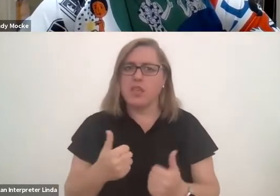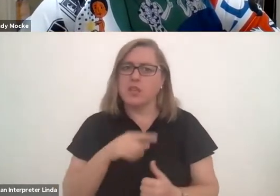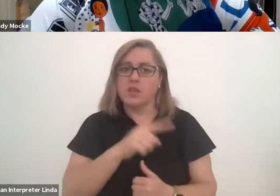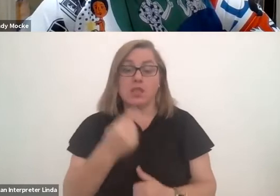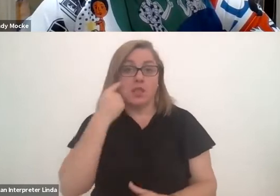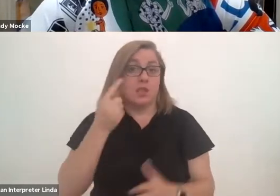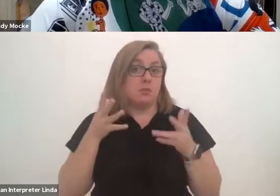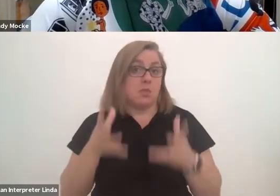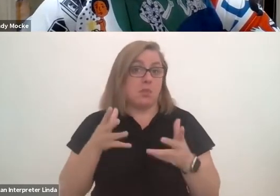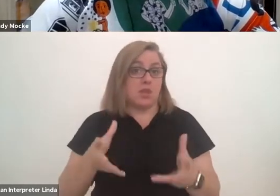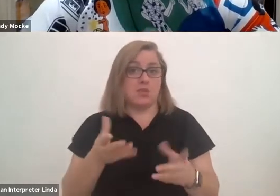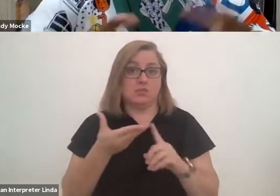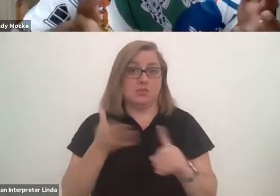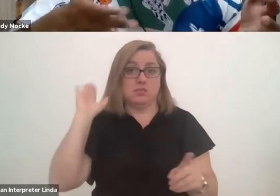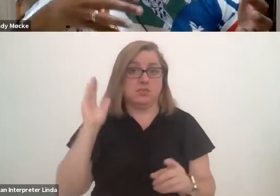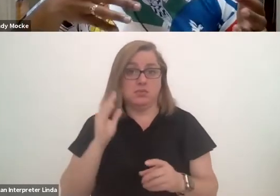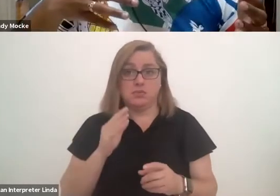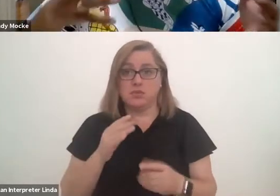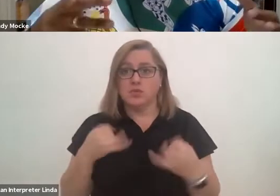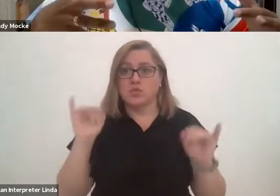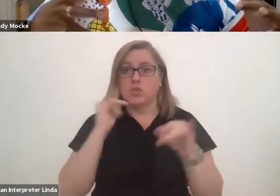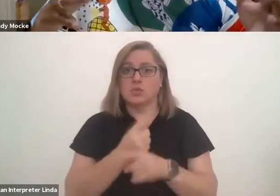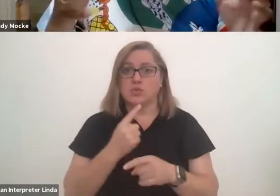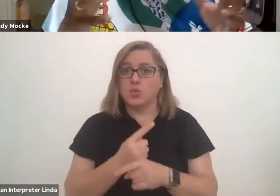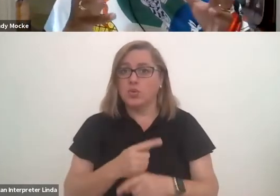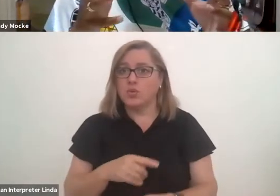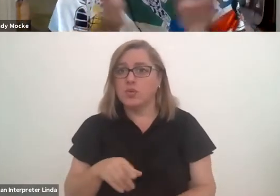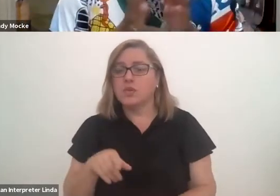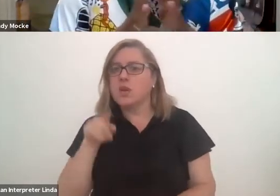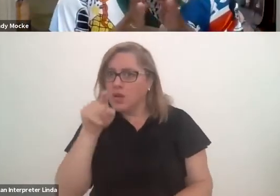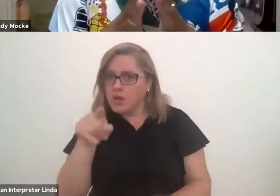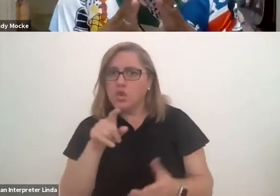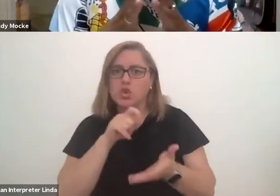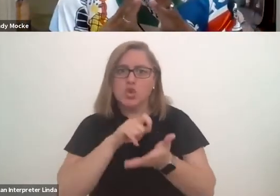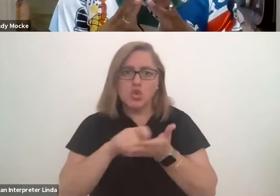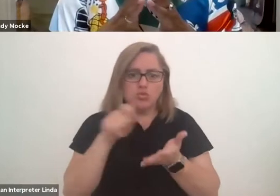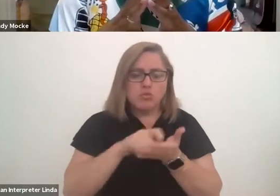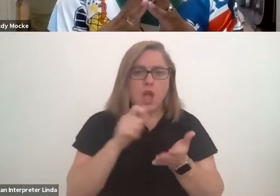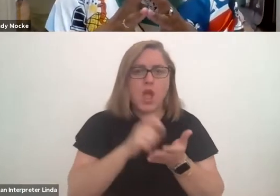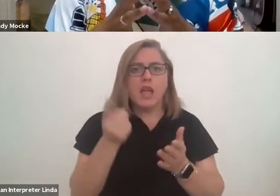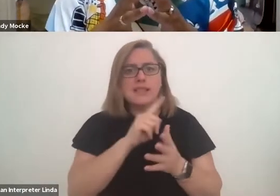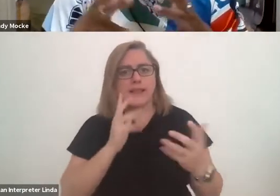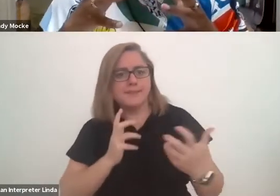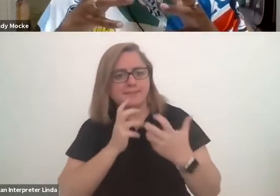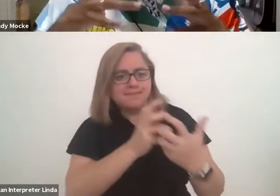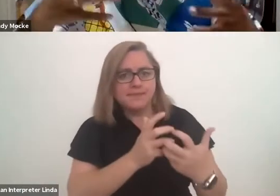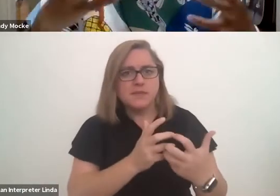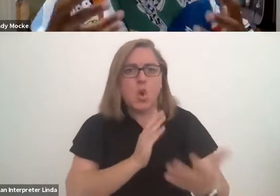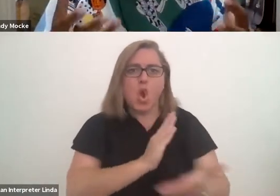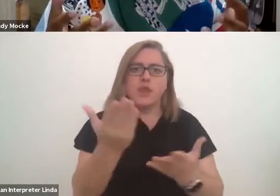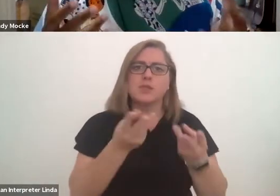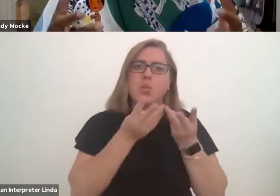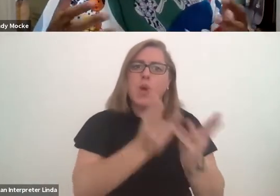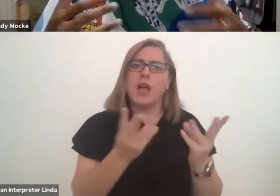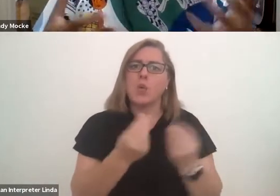absurd. Absurd. You know, because you both write and engage honestly with people, and willing to